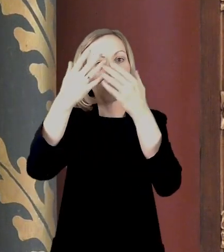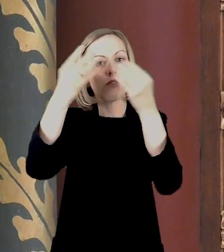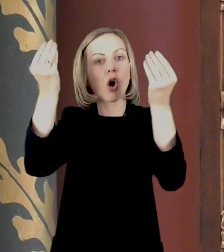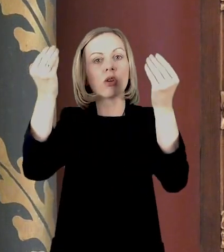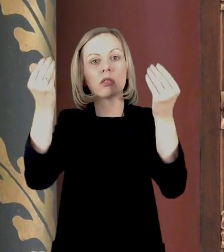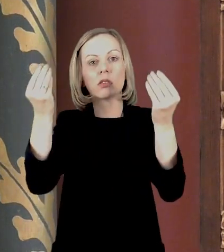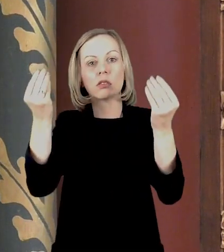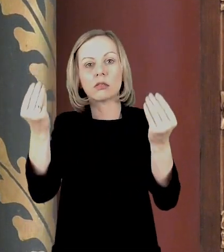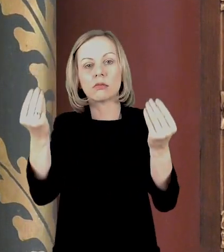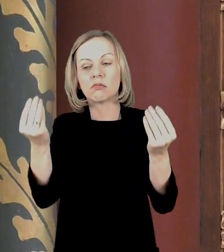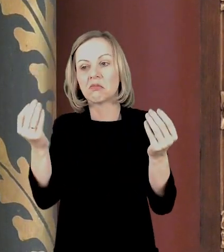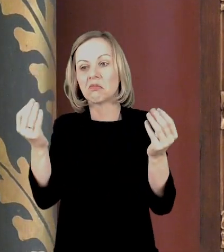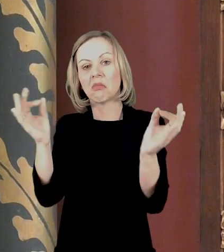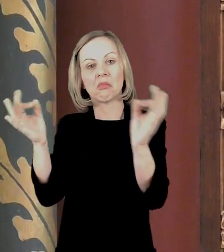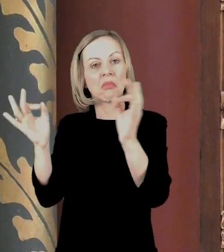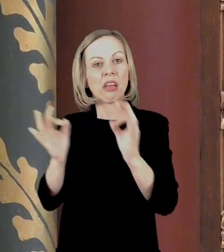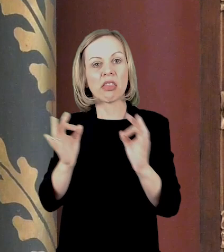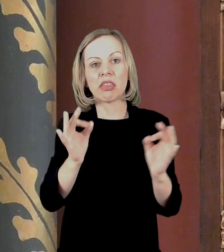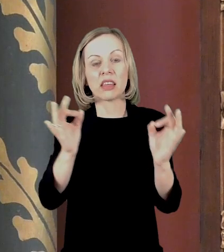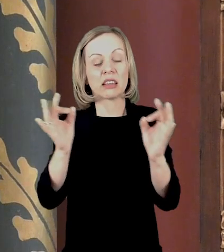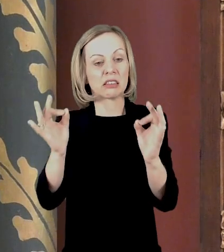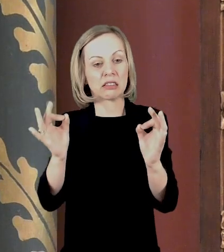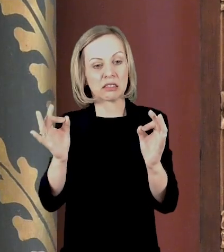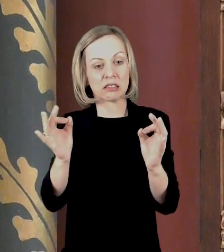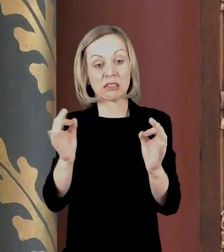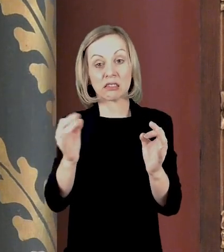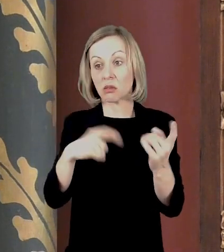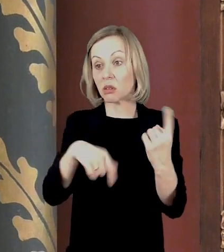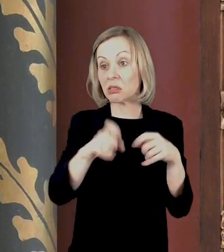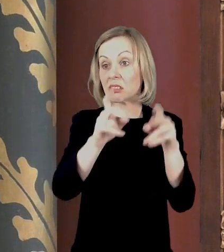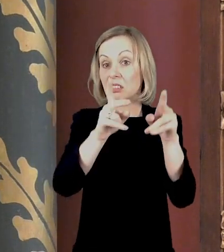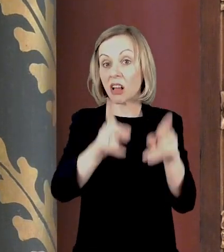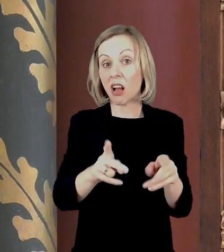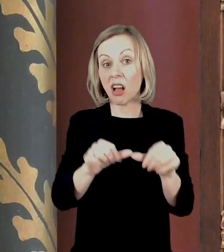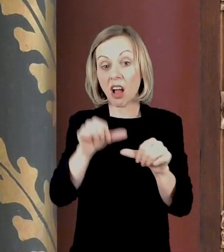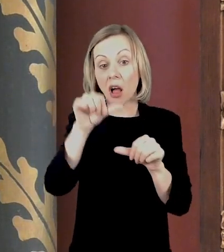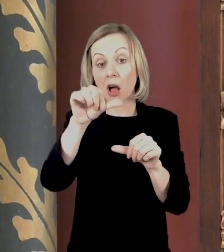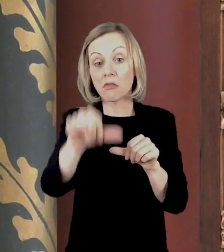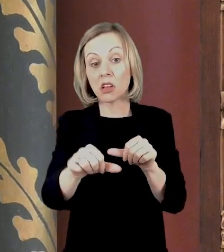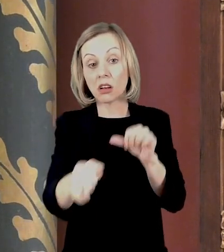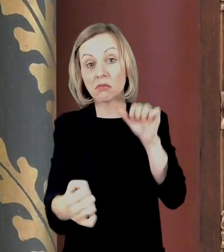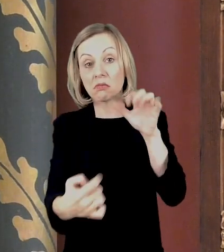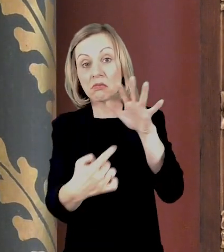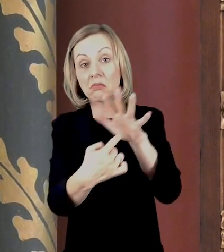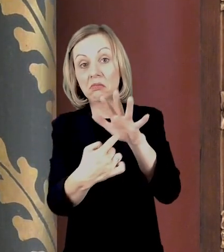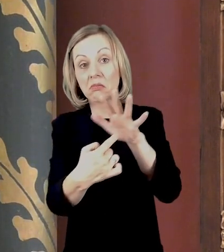of mind, no longer of any significance.